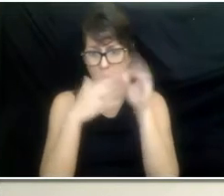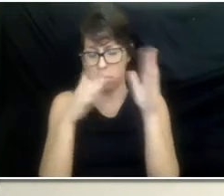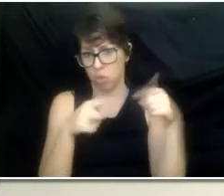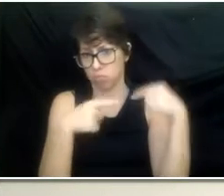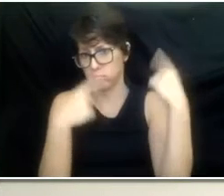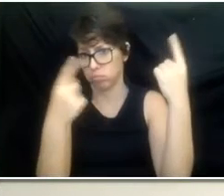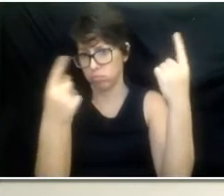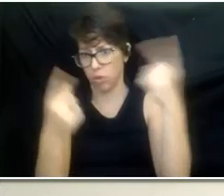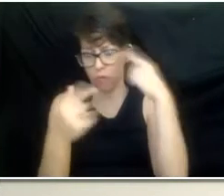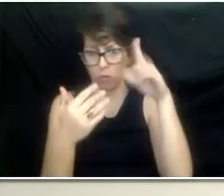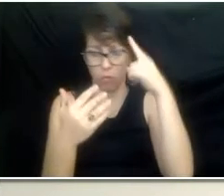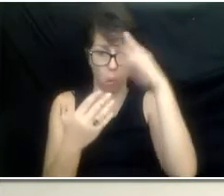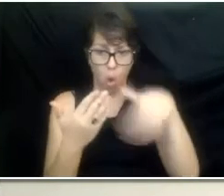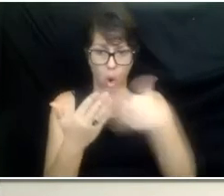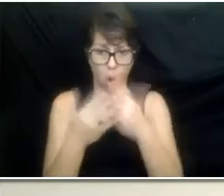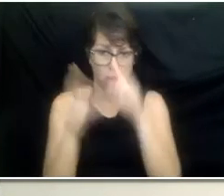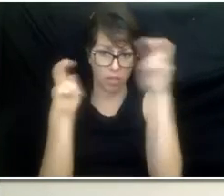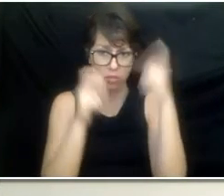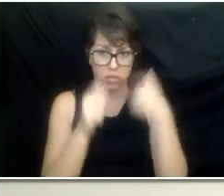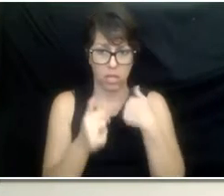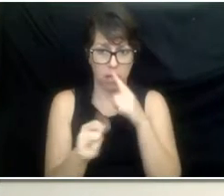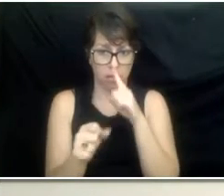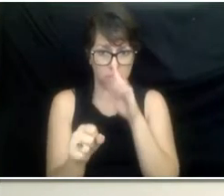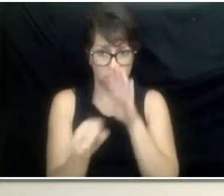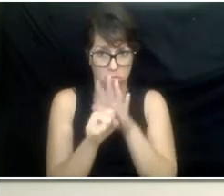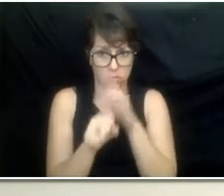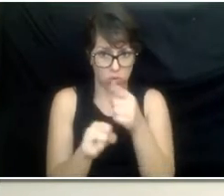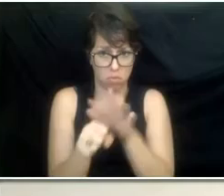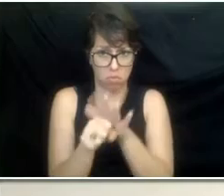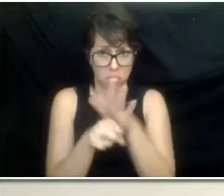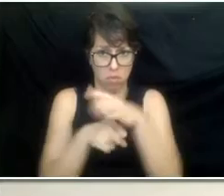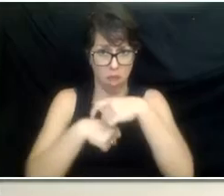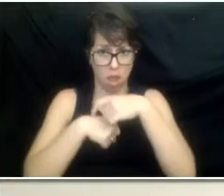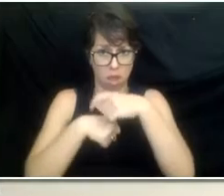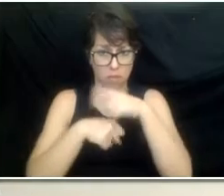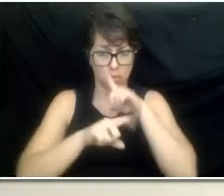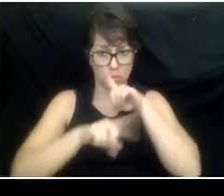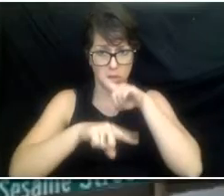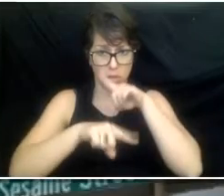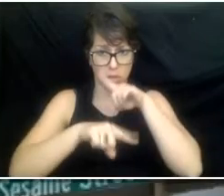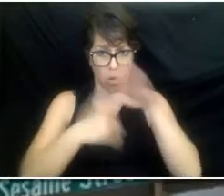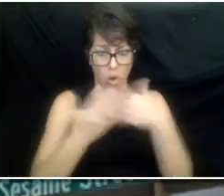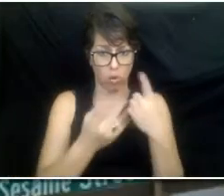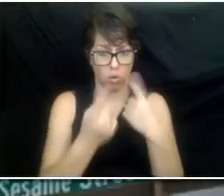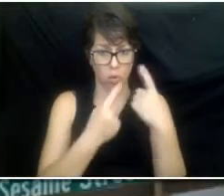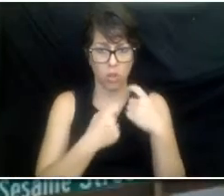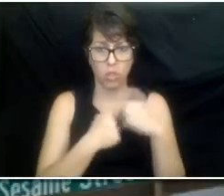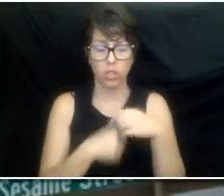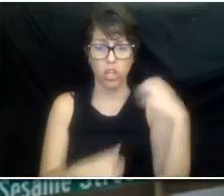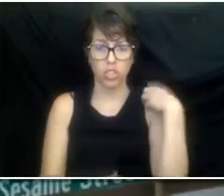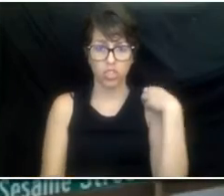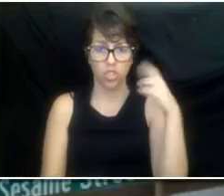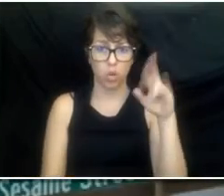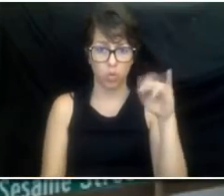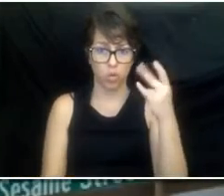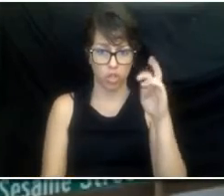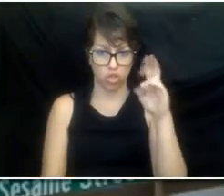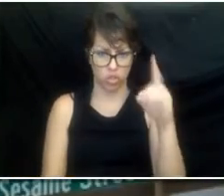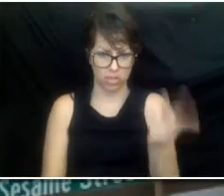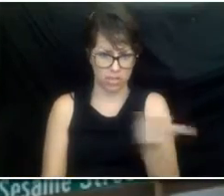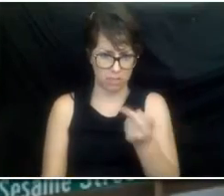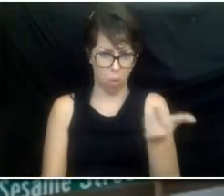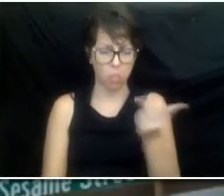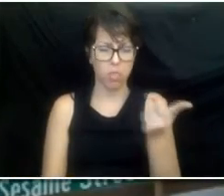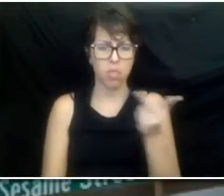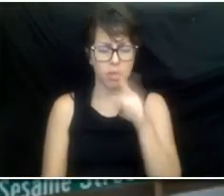commissioner Noel if I'm still around and I turn it over to chair Rosen PA you know thank you speaker Johnson you've been the one